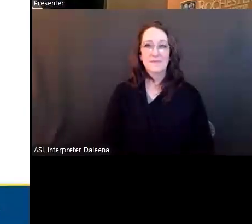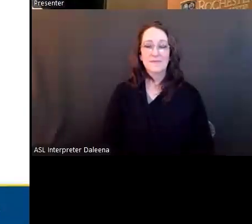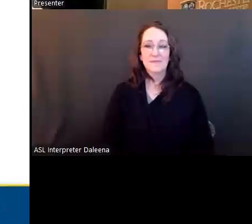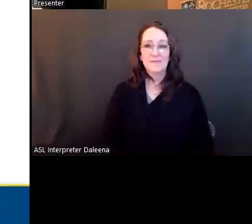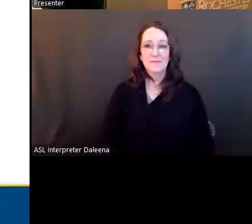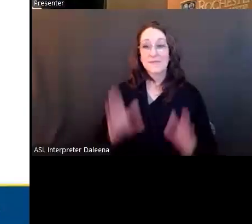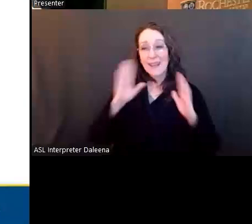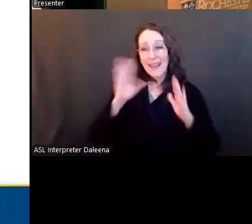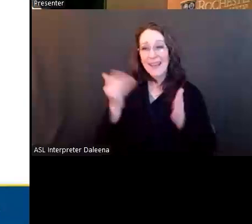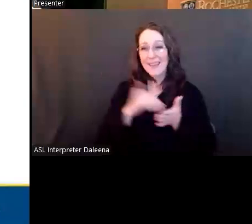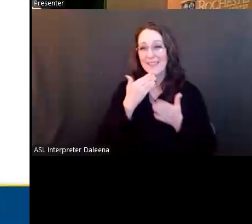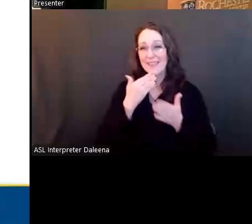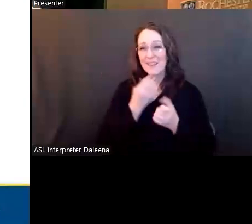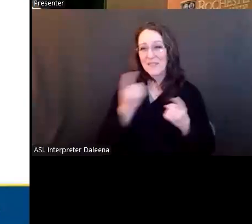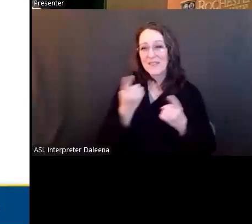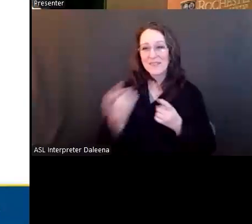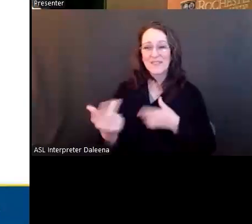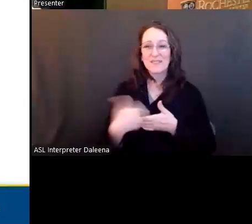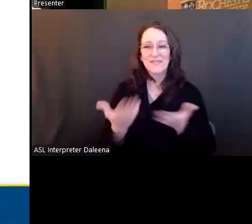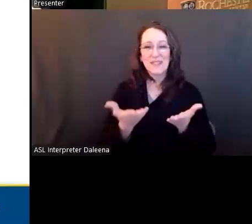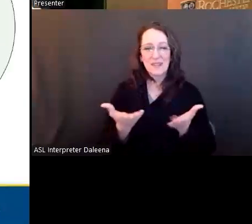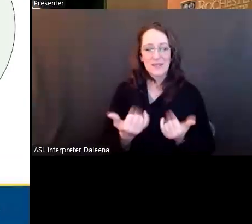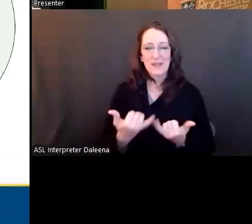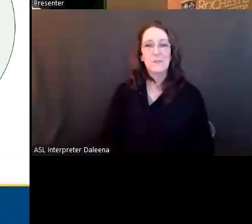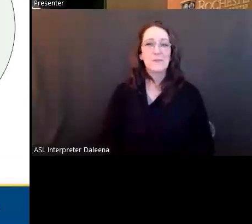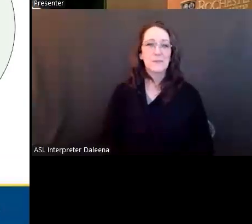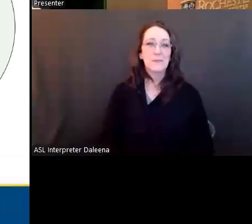Hi again, thank you everyone for coming.